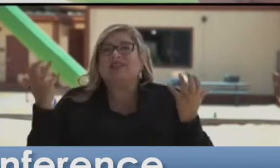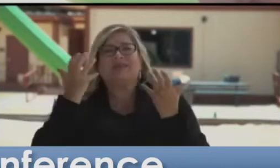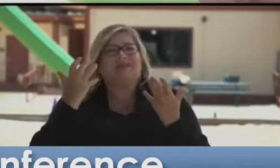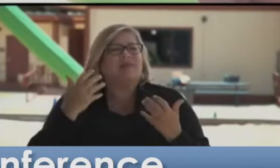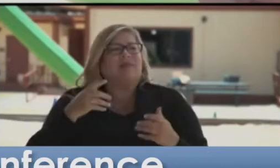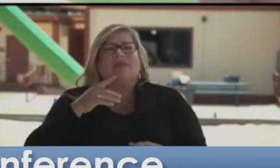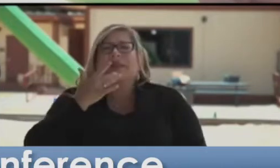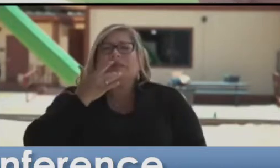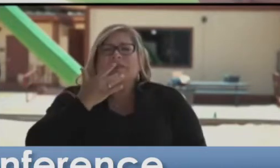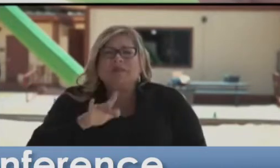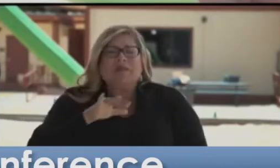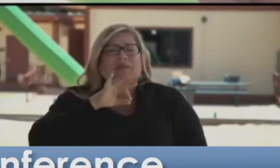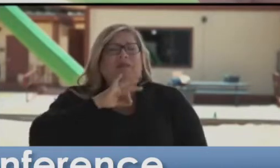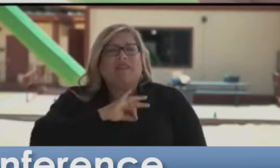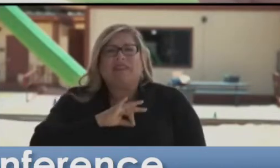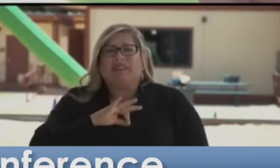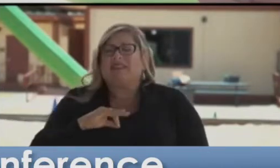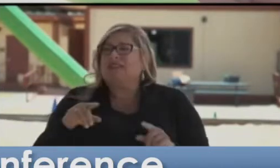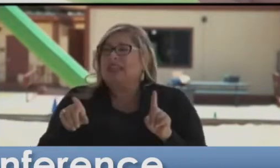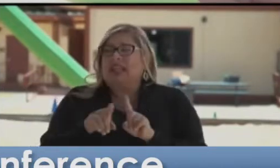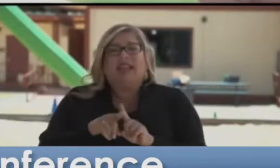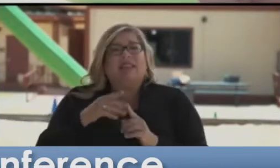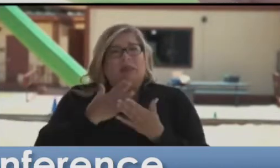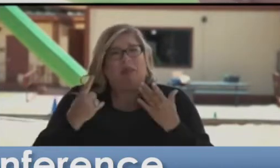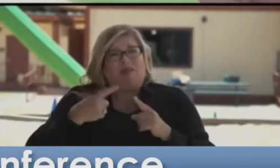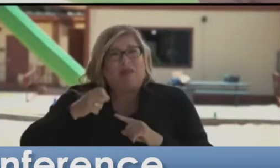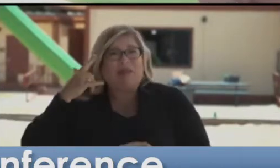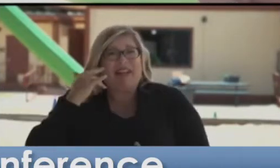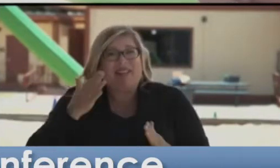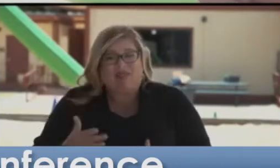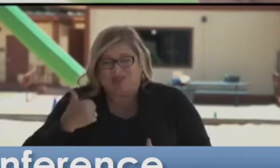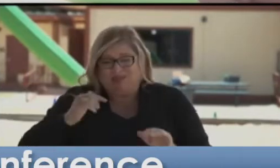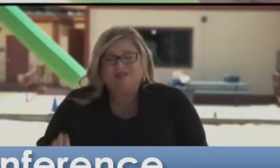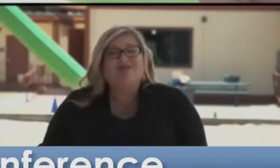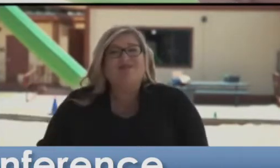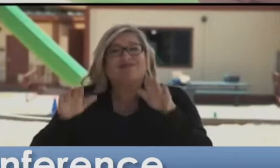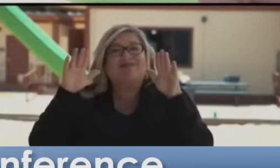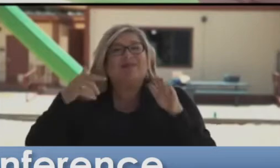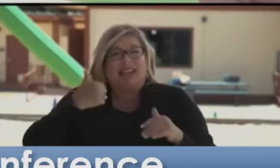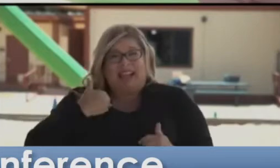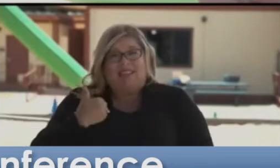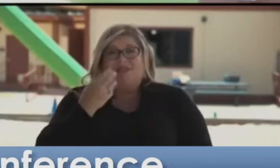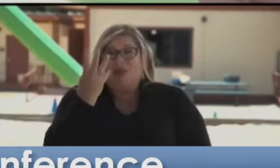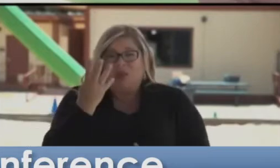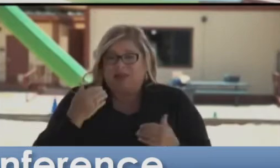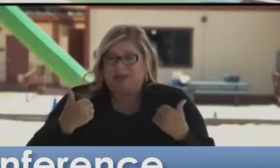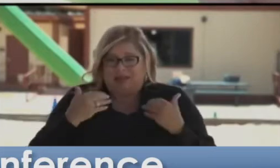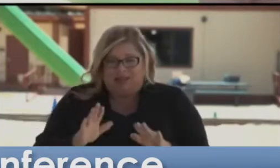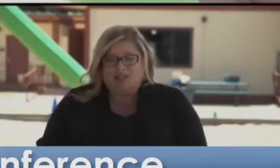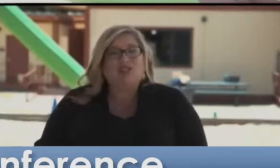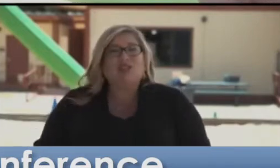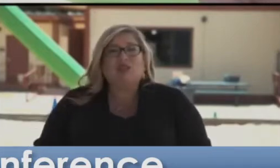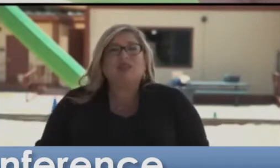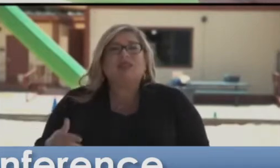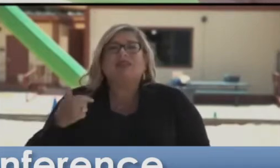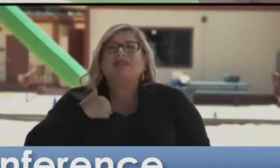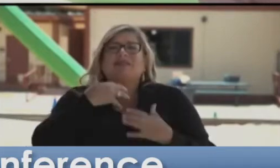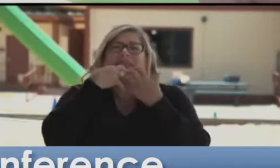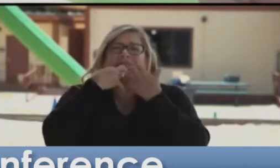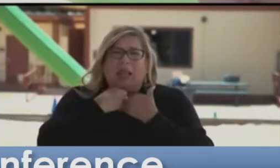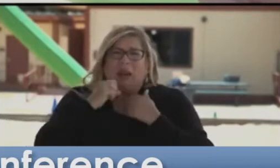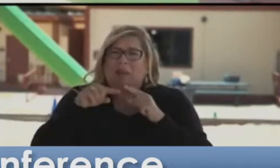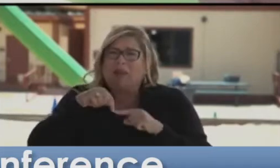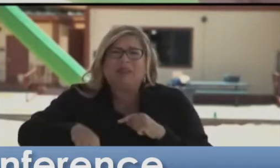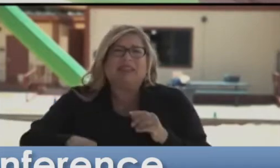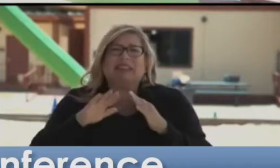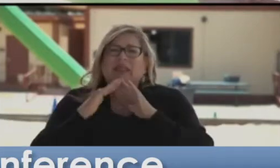privilege as a fifth-generation Californian, as someone with 4 young children, as someone who cares deeply about this community,